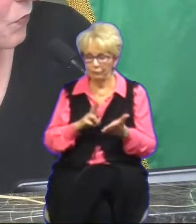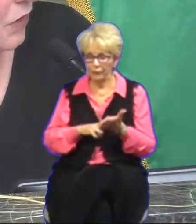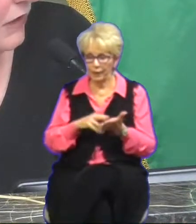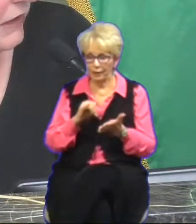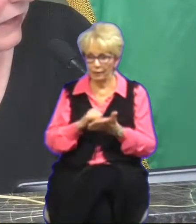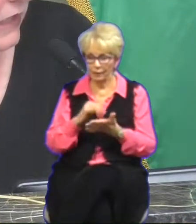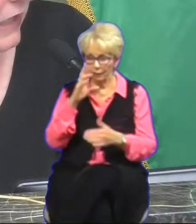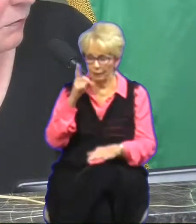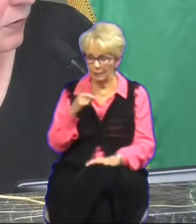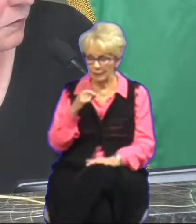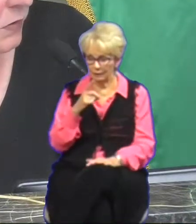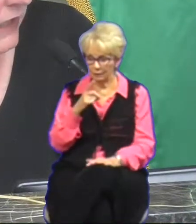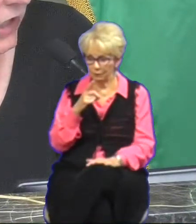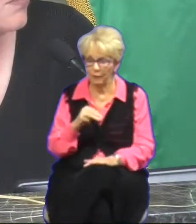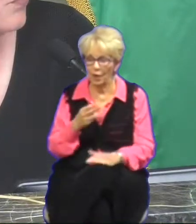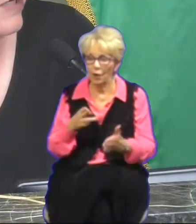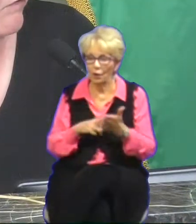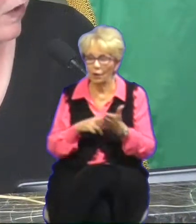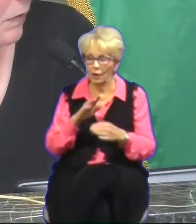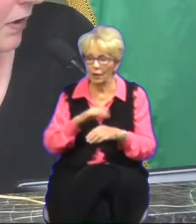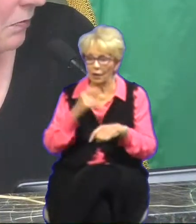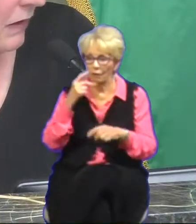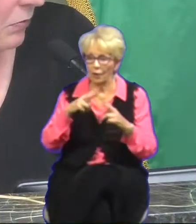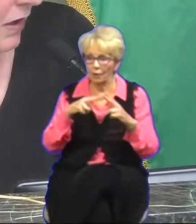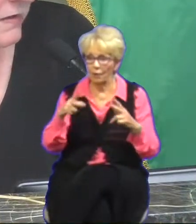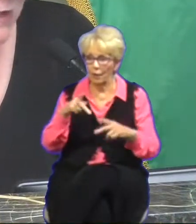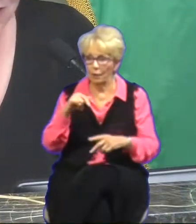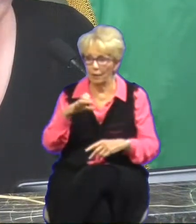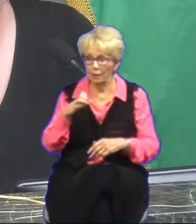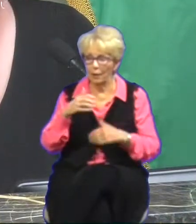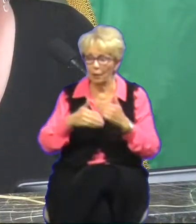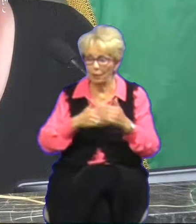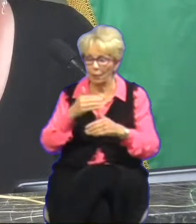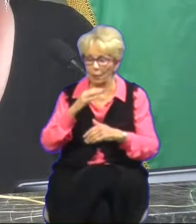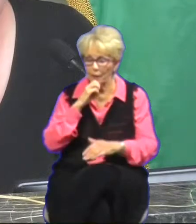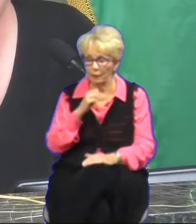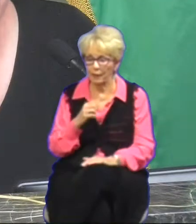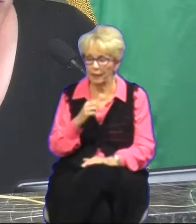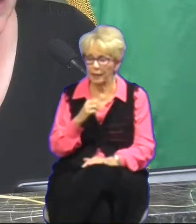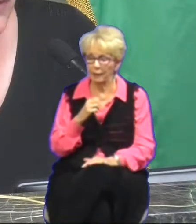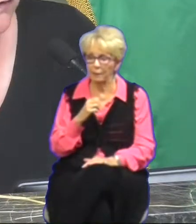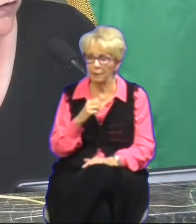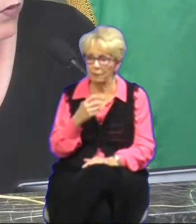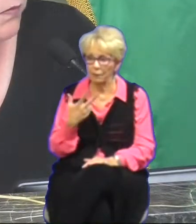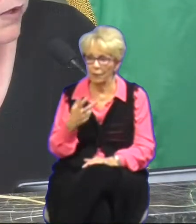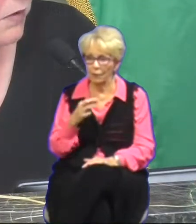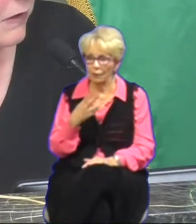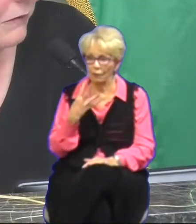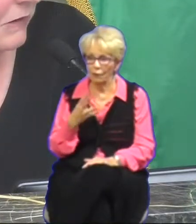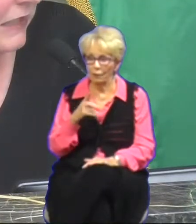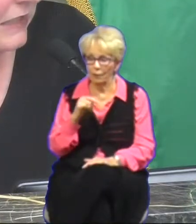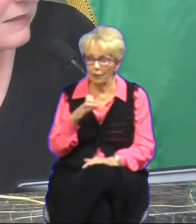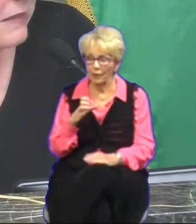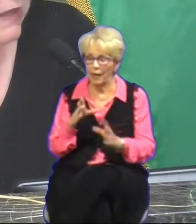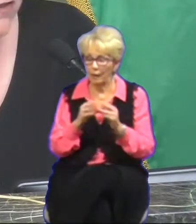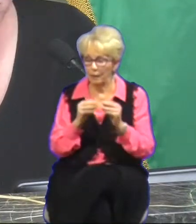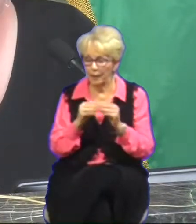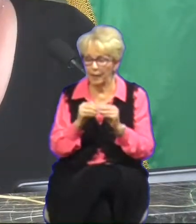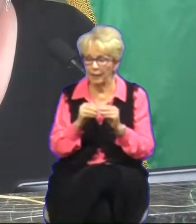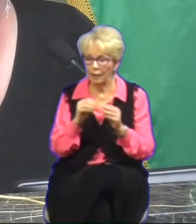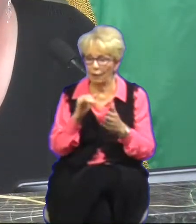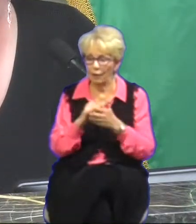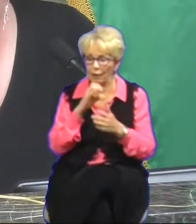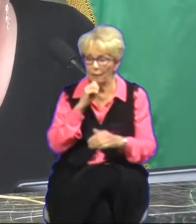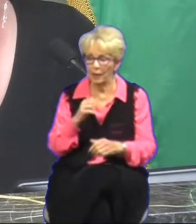that would appropriate for a very public process. There will be three or four public meetings. Those